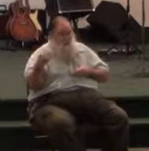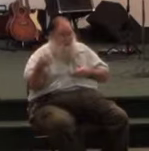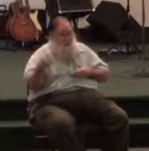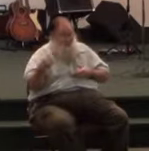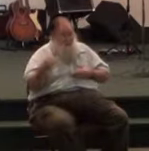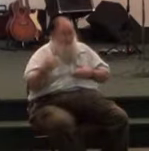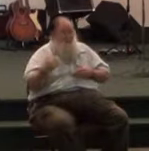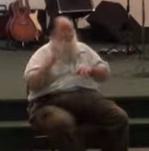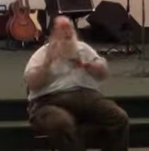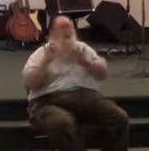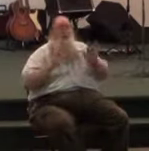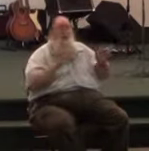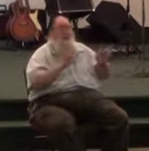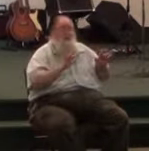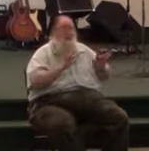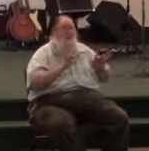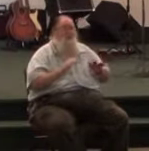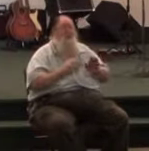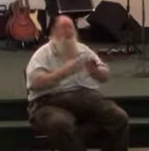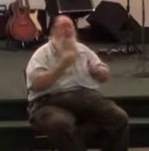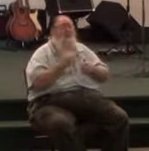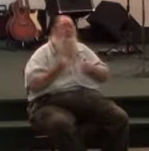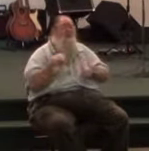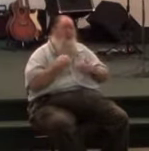Every one of us have a hole in the wall.